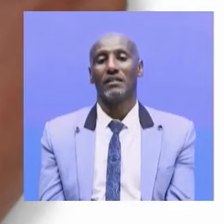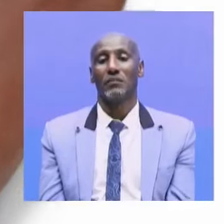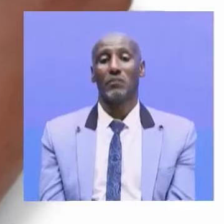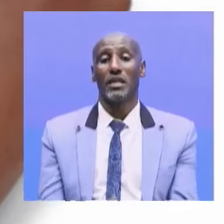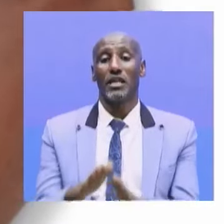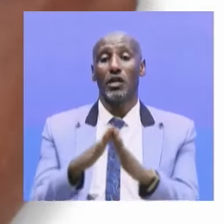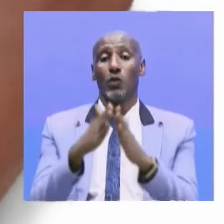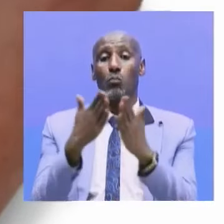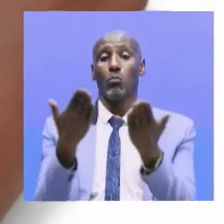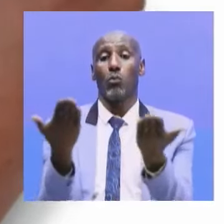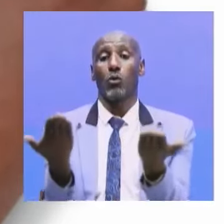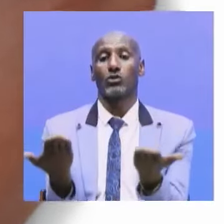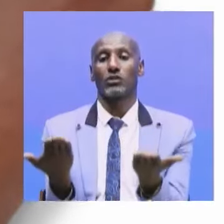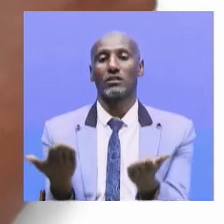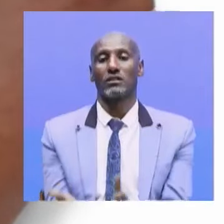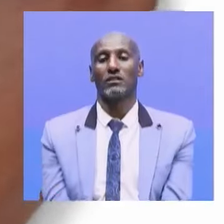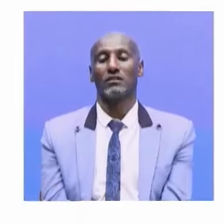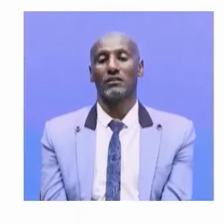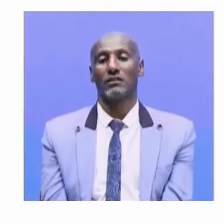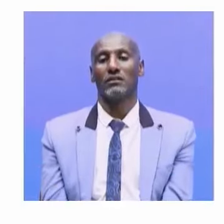books.